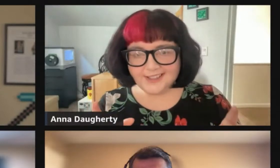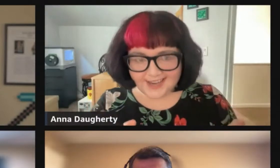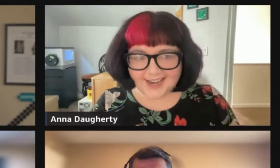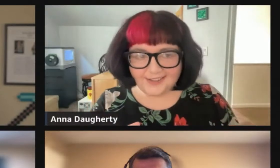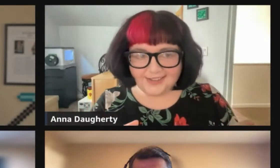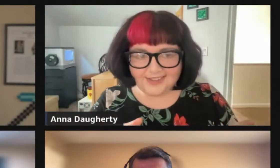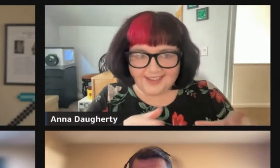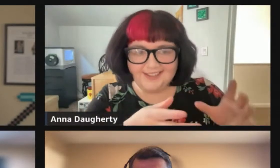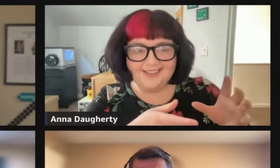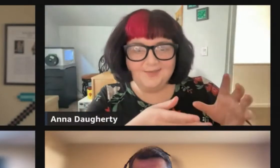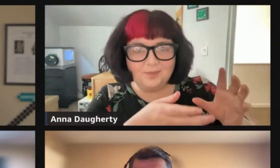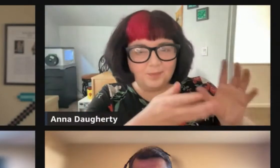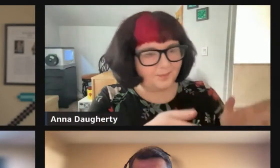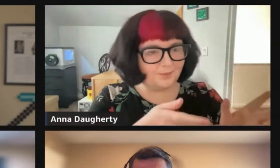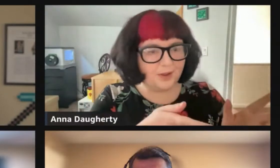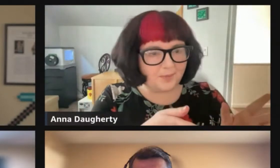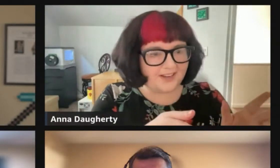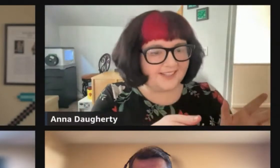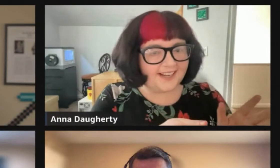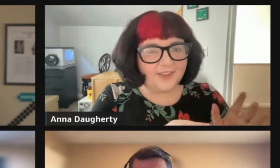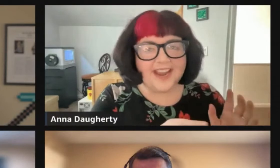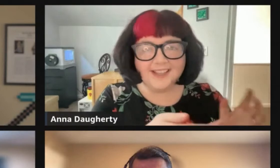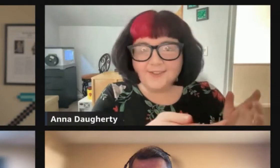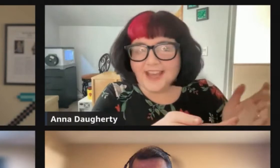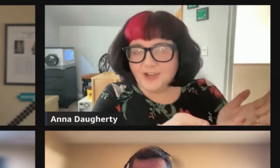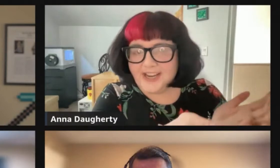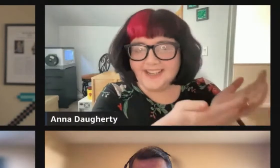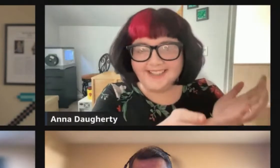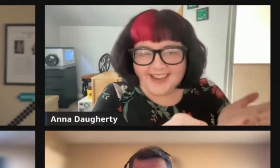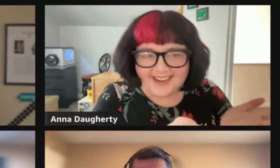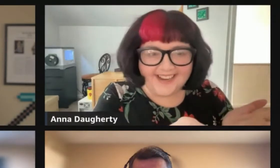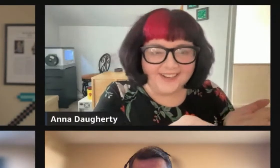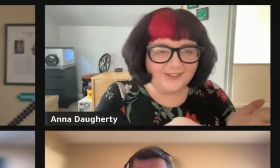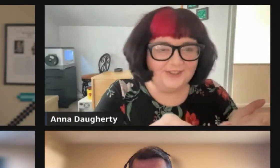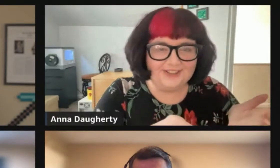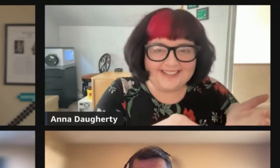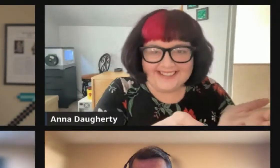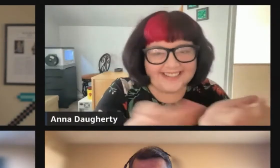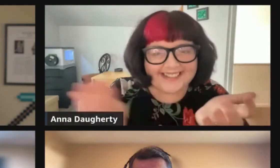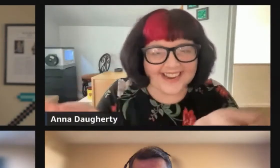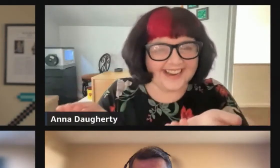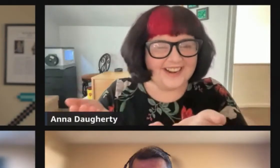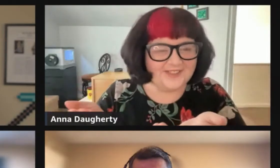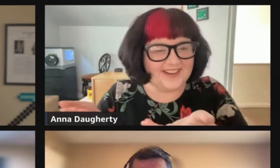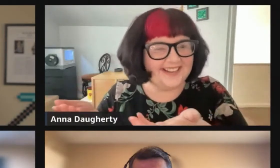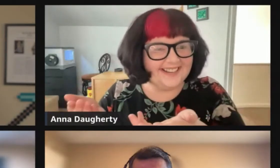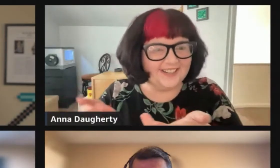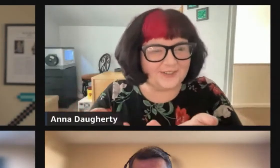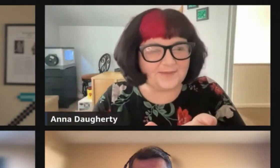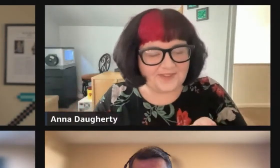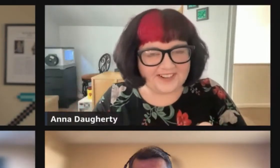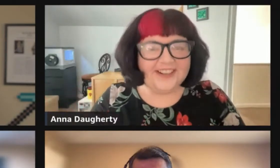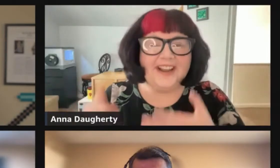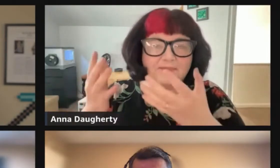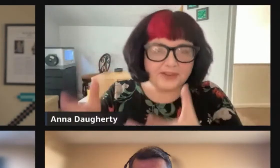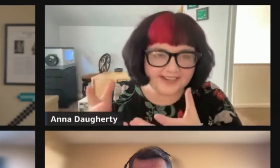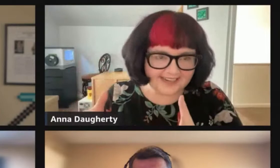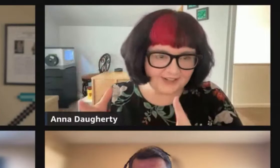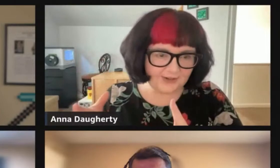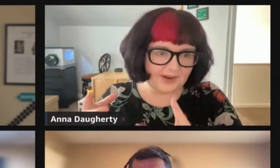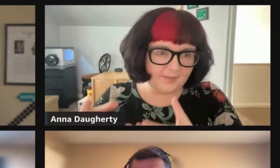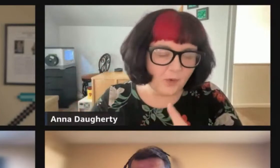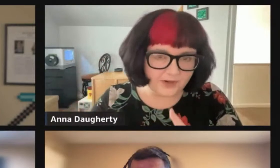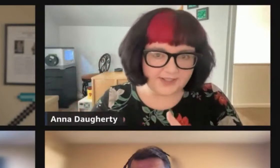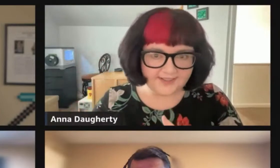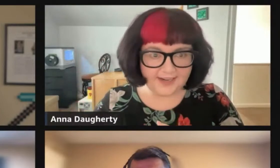want to take the deployment process out of the hands of that Jenkins guy who's just gonna, be a script runner, and put it